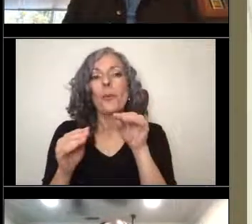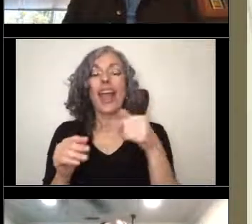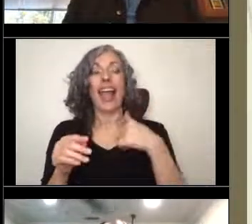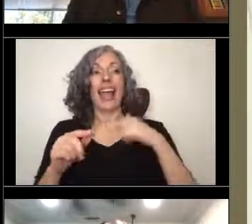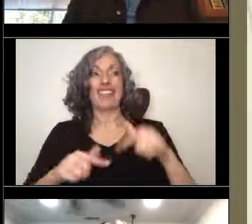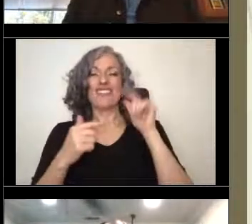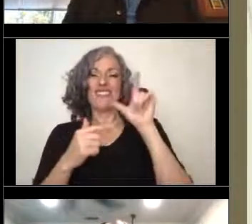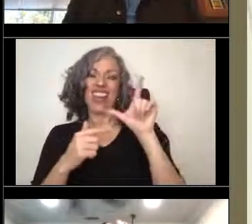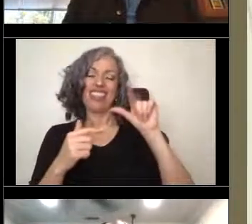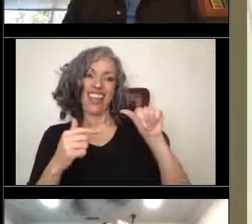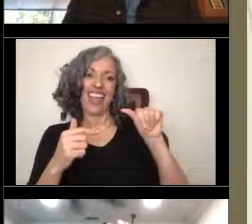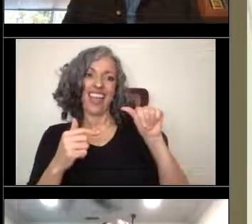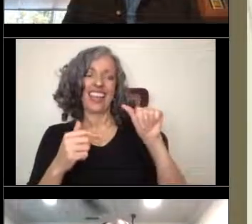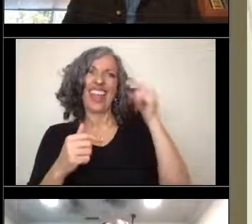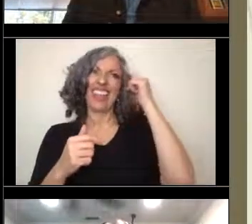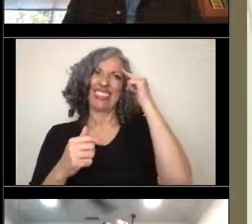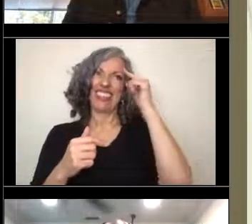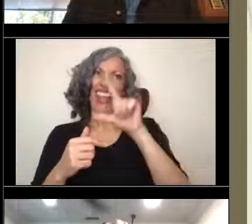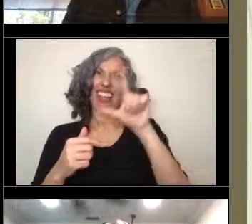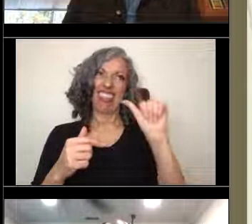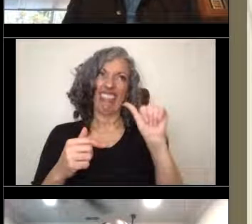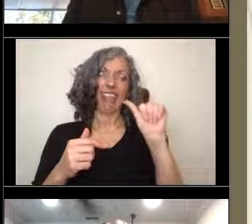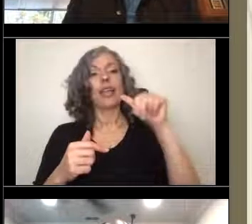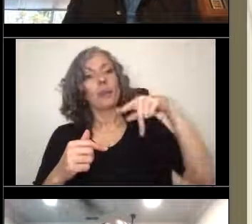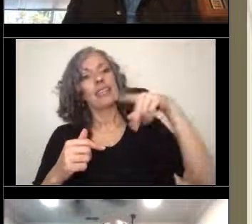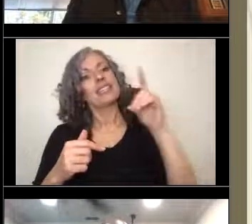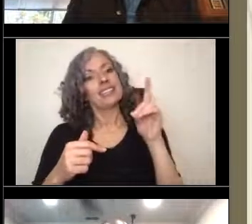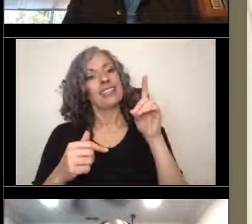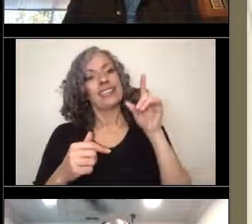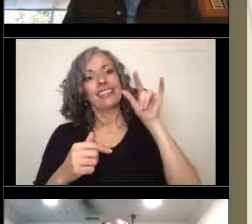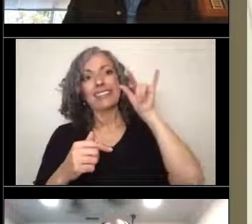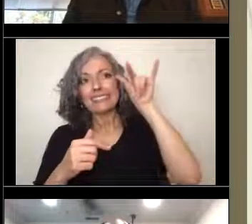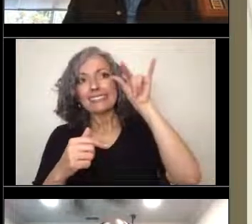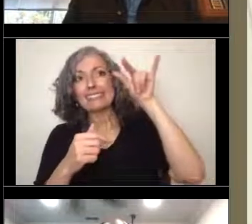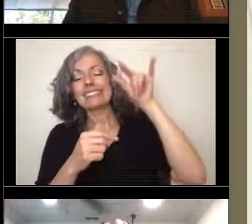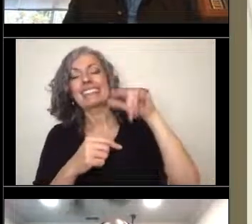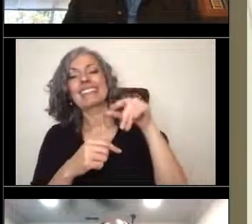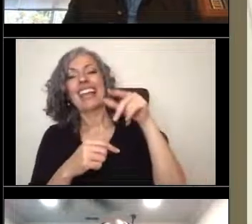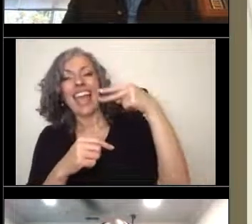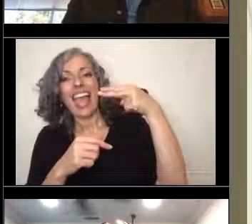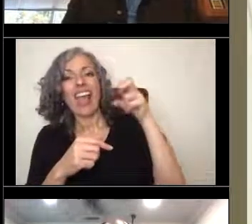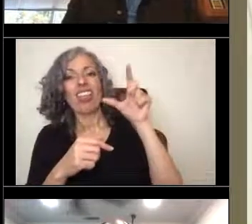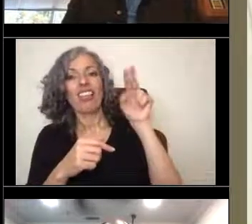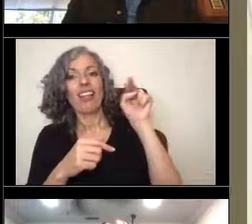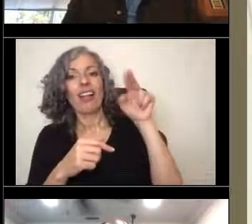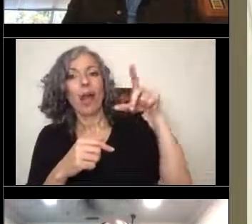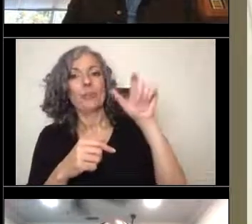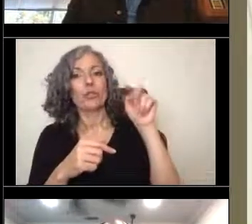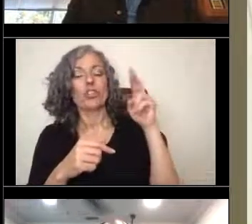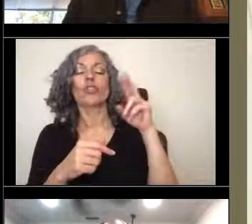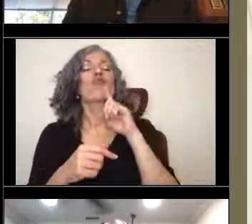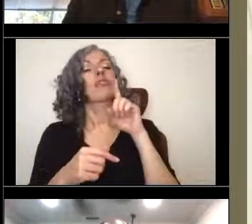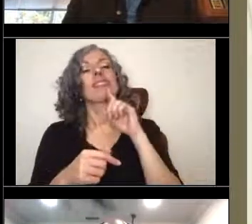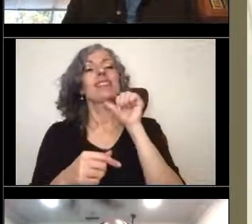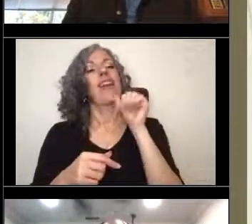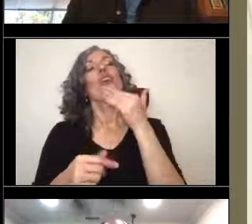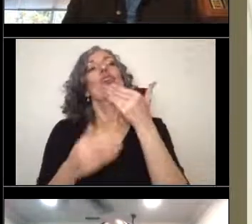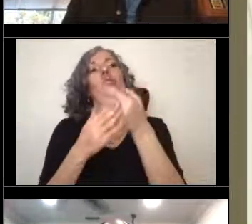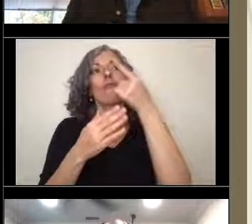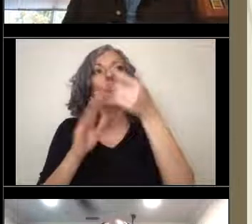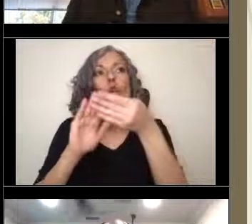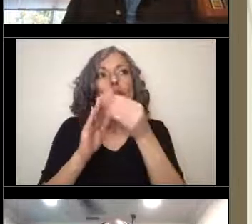LAPD helicopters. And those are not largely thought of as a really great thing for communities or something that enhances